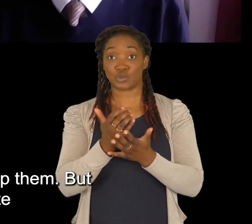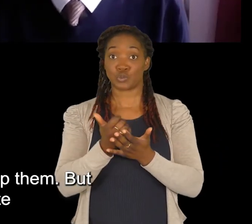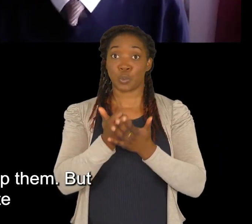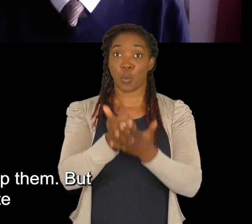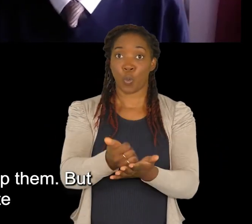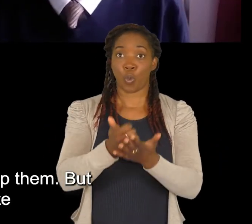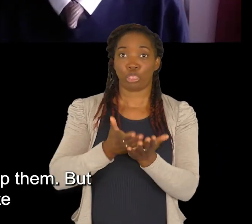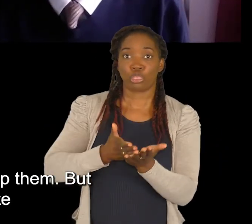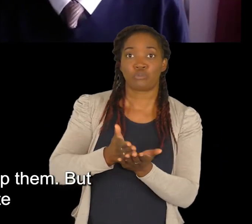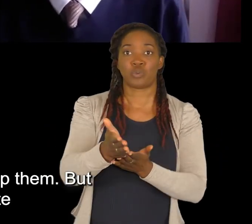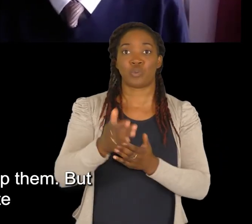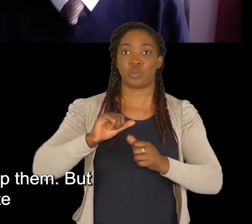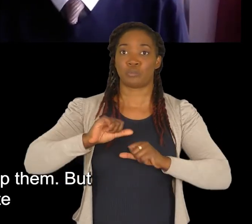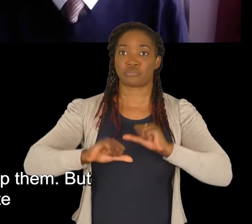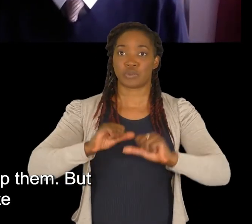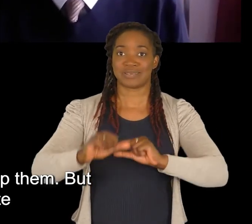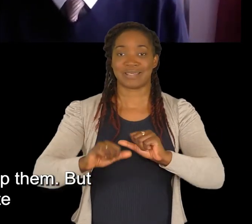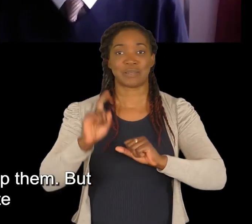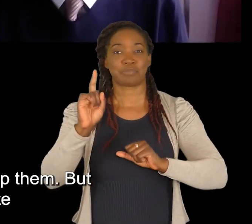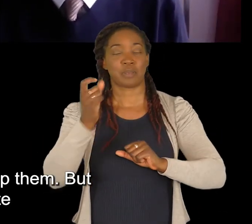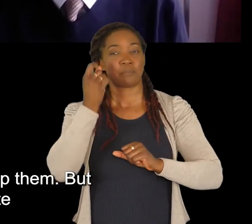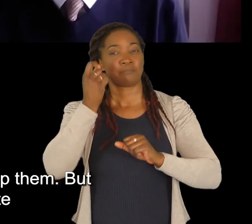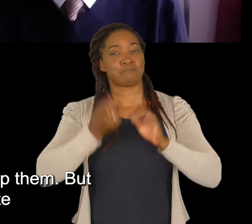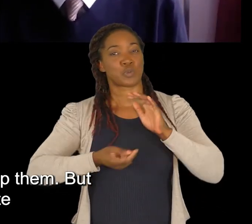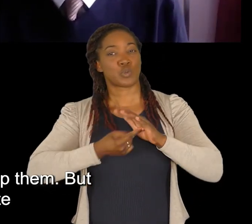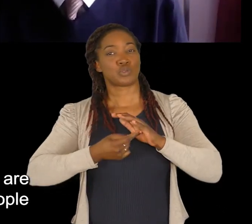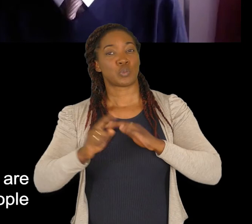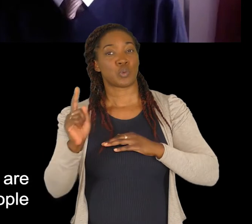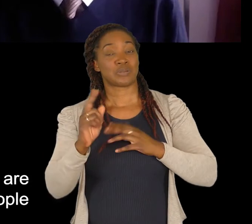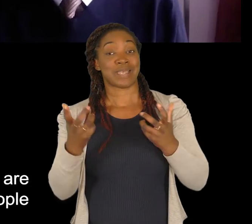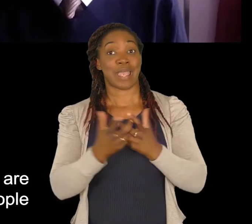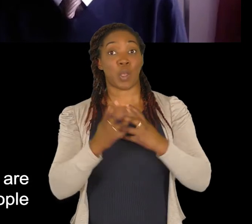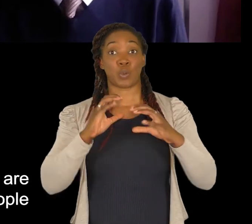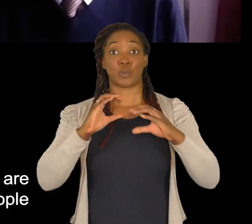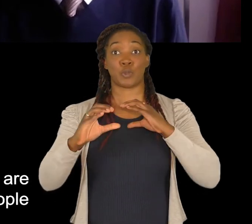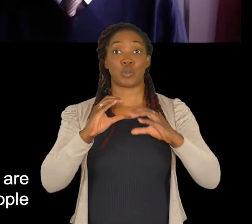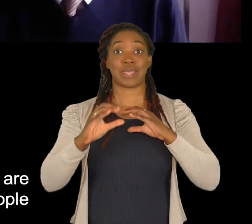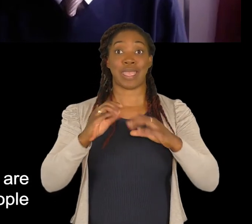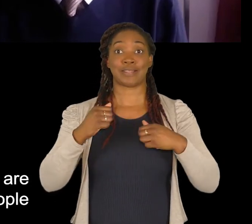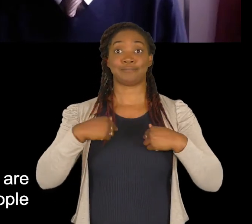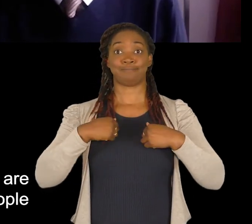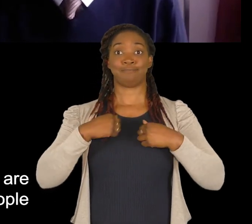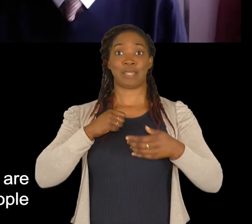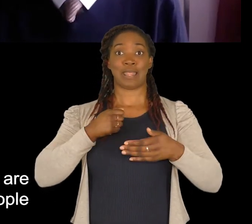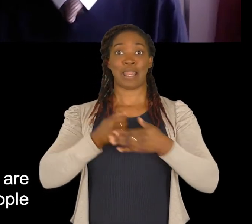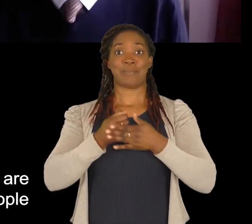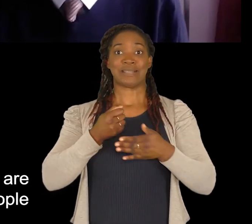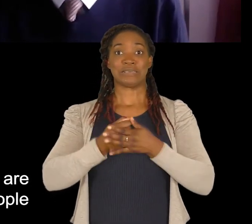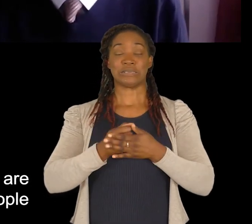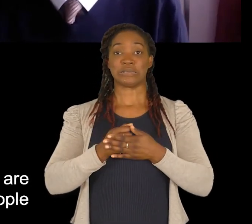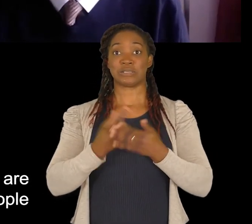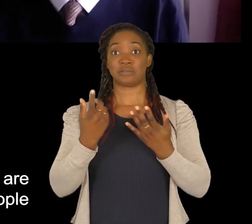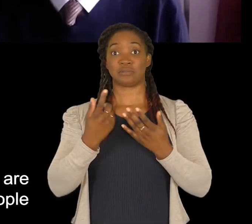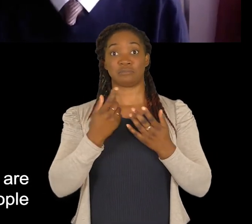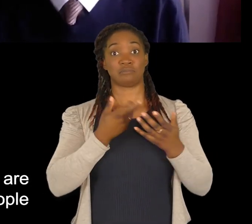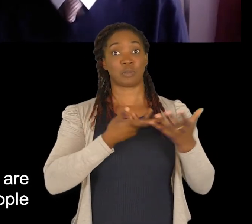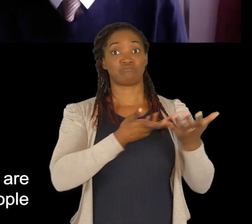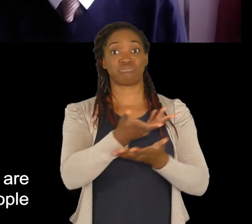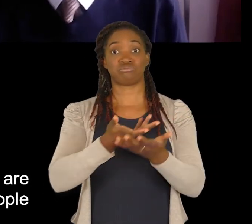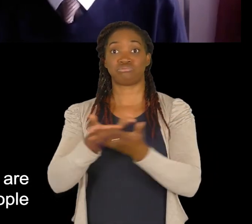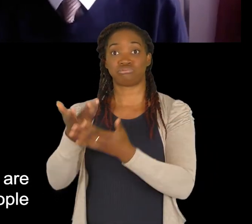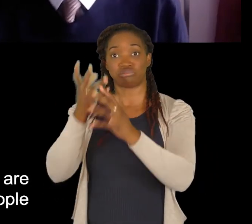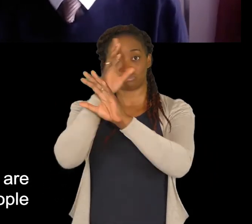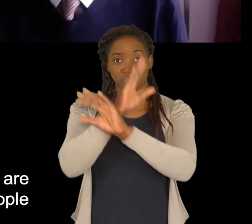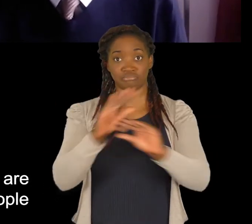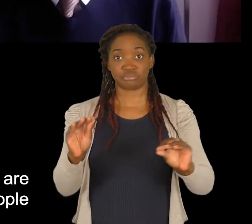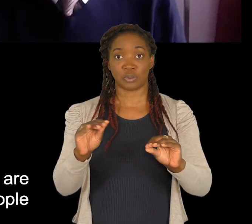help them. But I think what's really important is how you communicate what your limitations are to those other people that are around you.